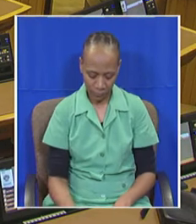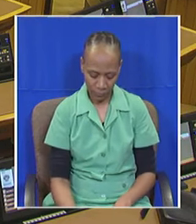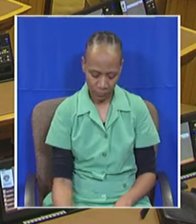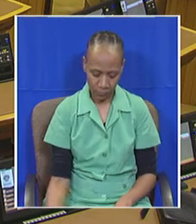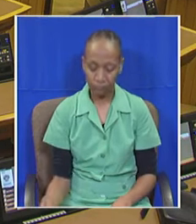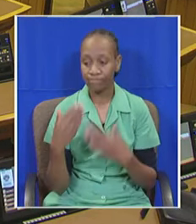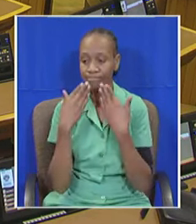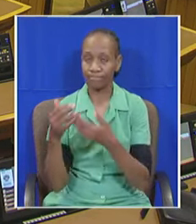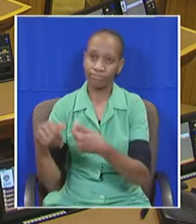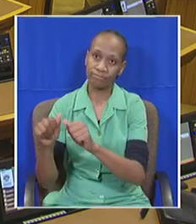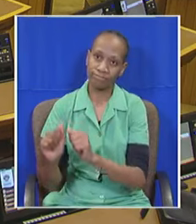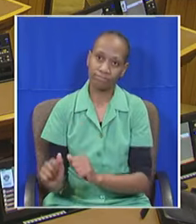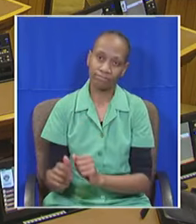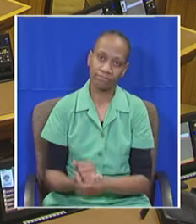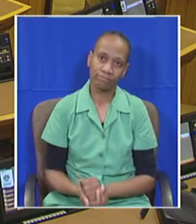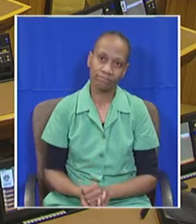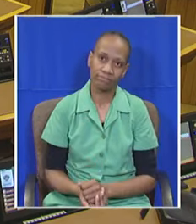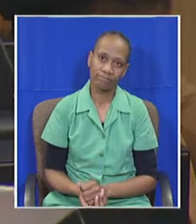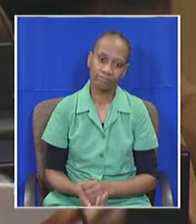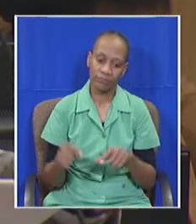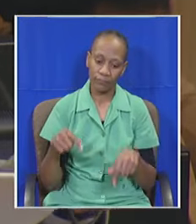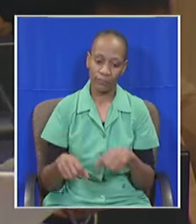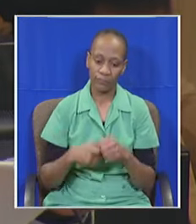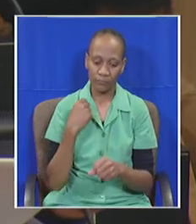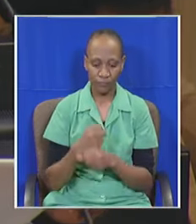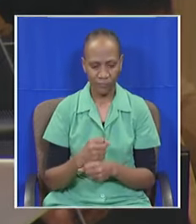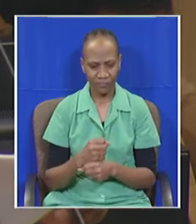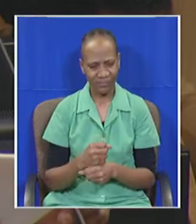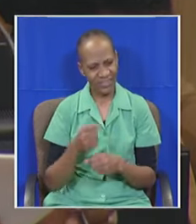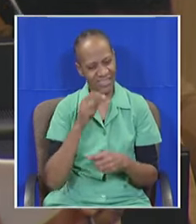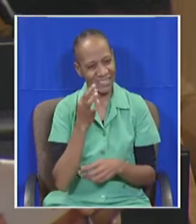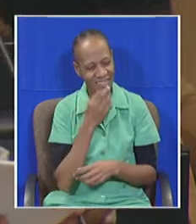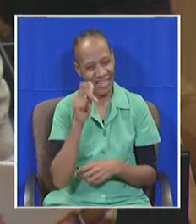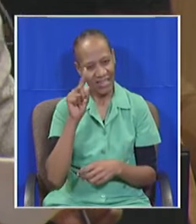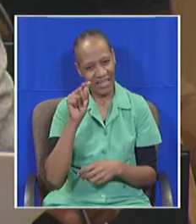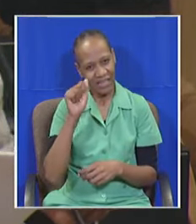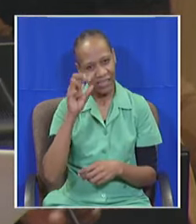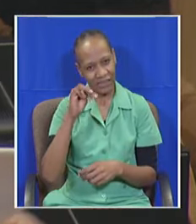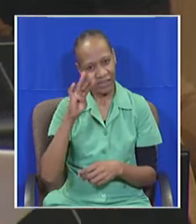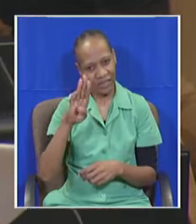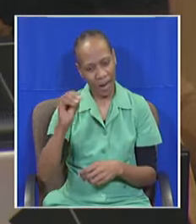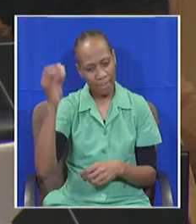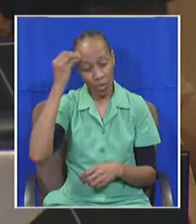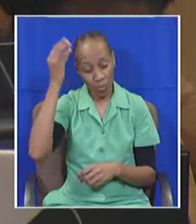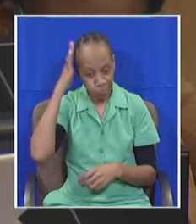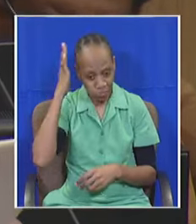Thank you, Honorable Chair. This year cannot be the year of O.R. Tambo. This is the year of Brian